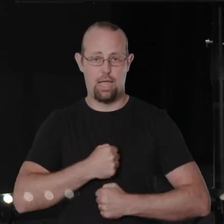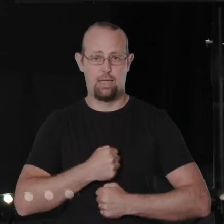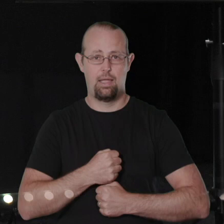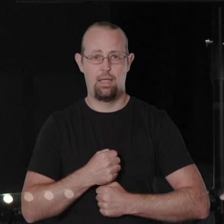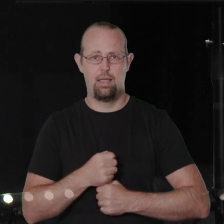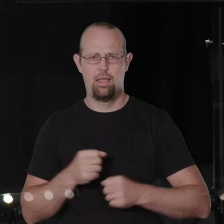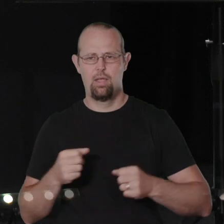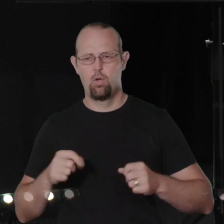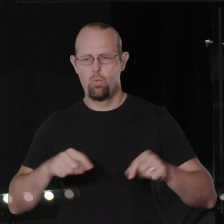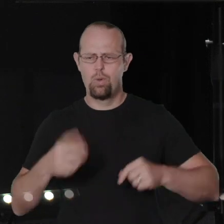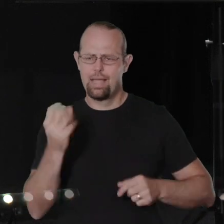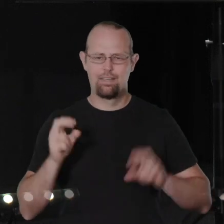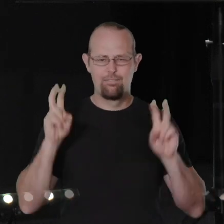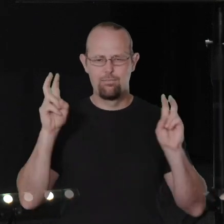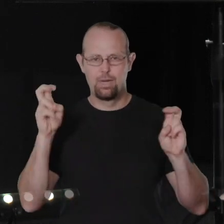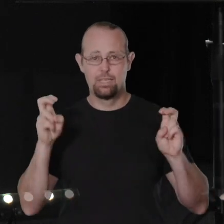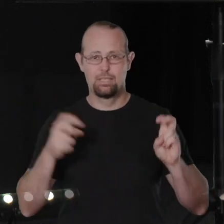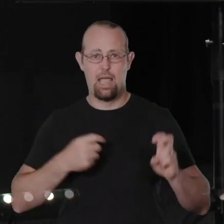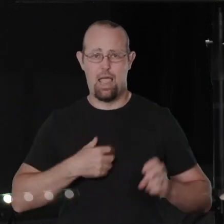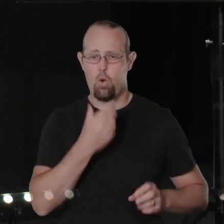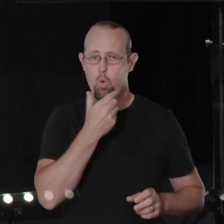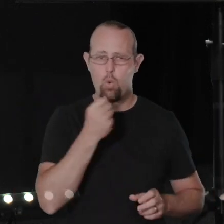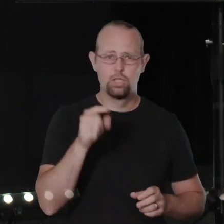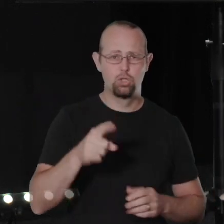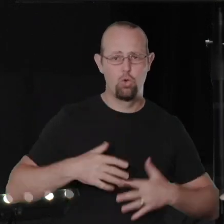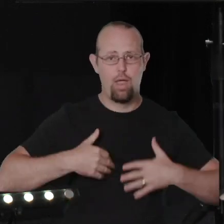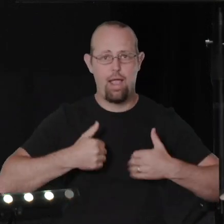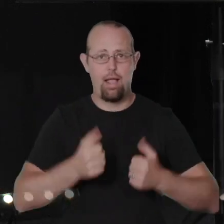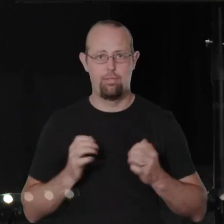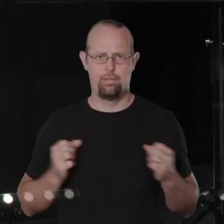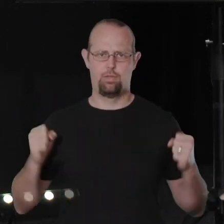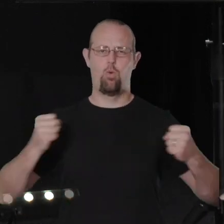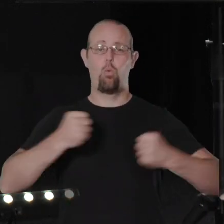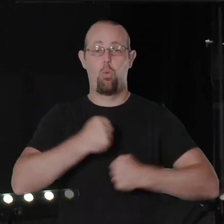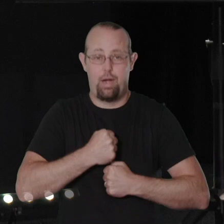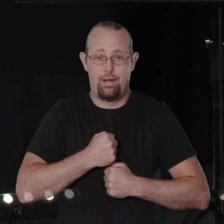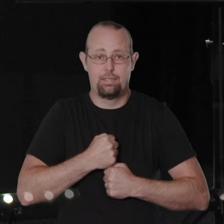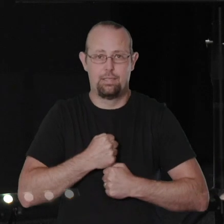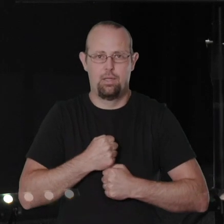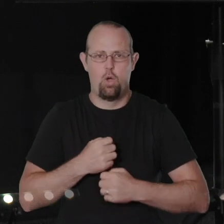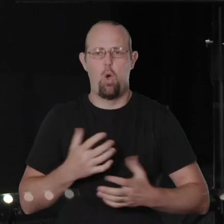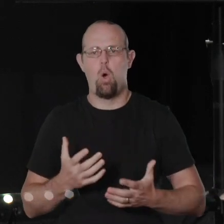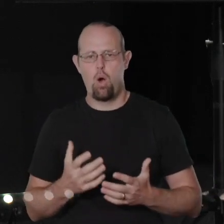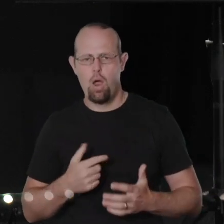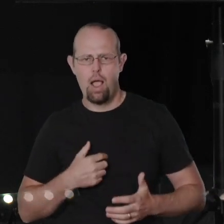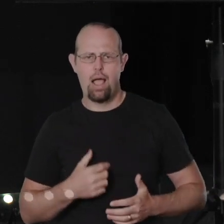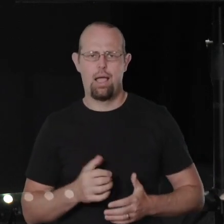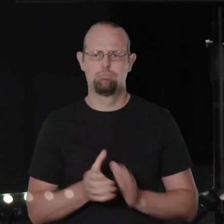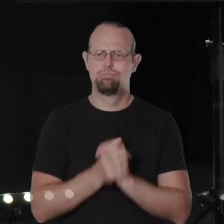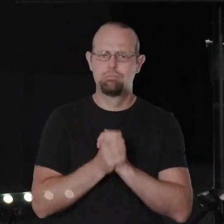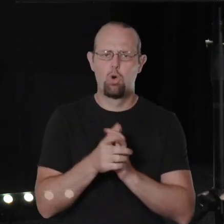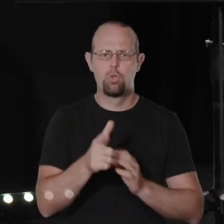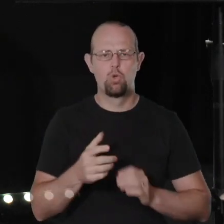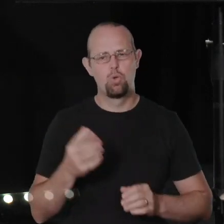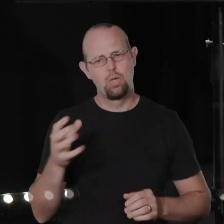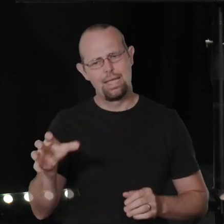you health to wear it. Or somebody would say, I hope you get the good of it. You see, you can have a